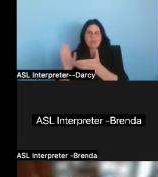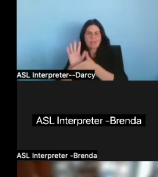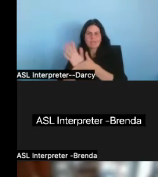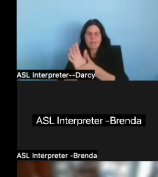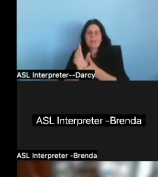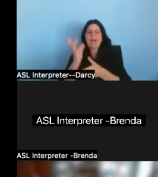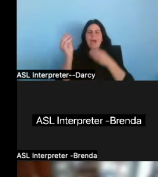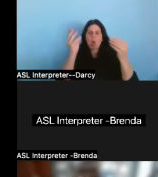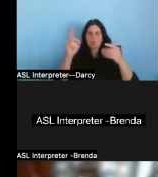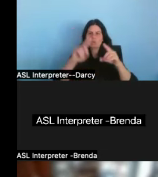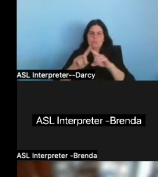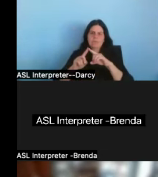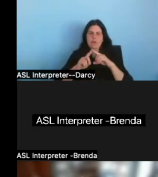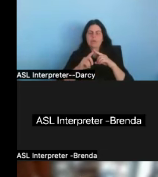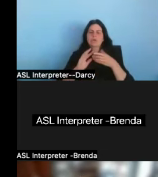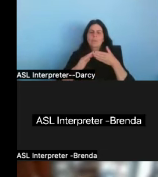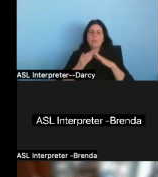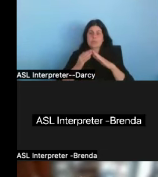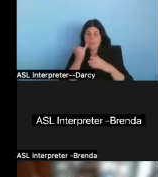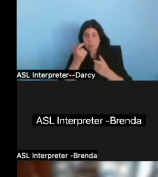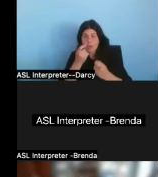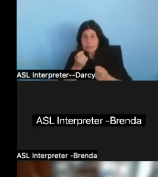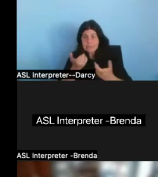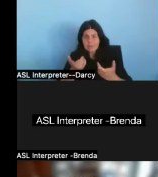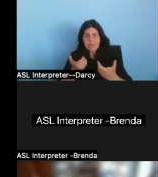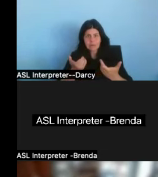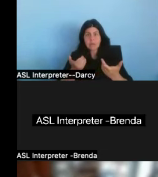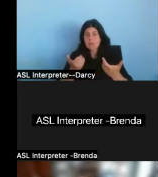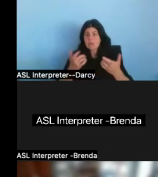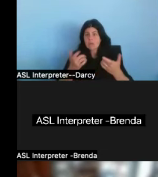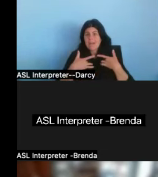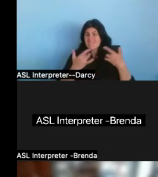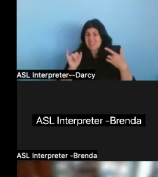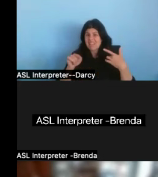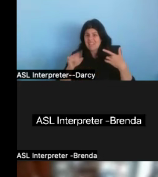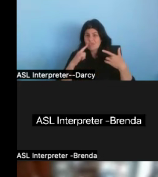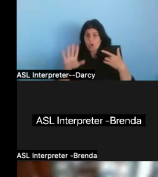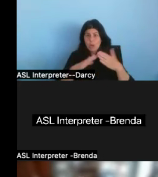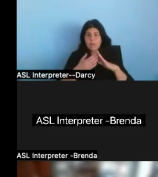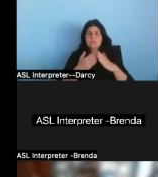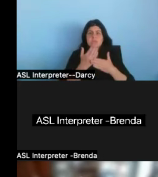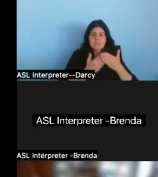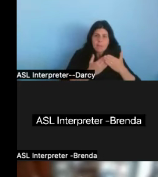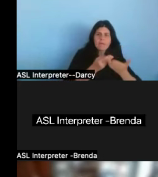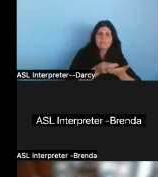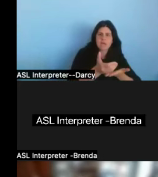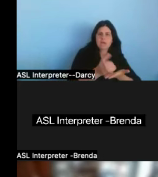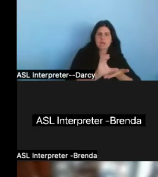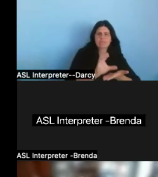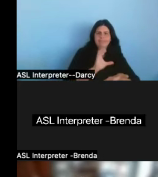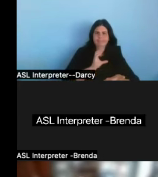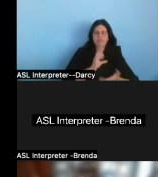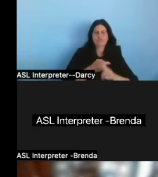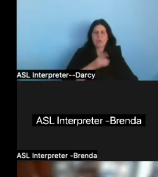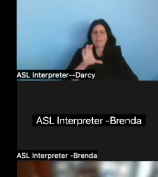you're, again, interested in having an event like this for your community, we are getting some funding from Cal OES that may allow us to bring